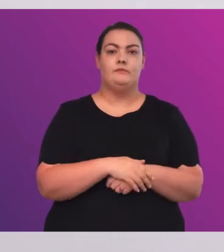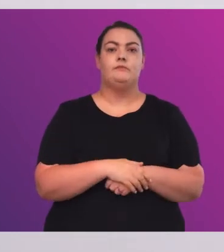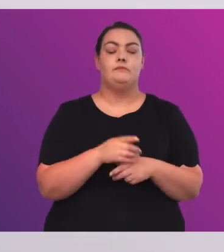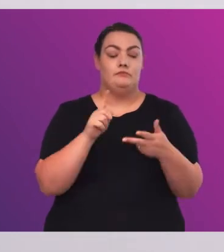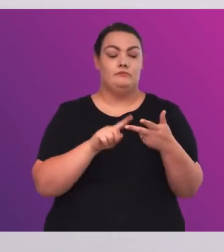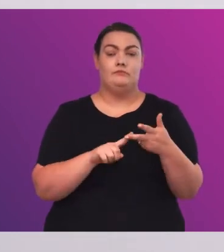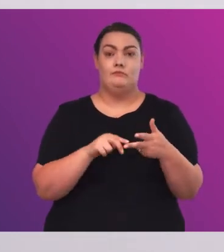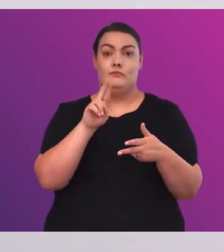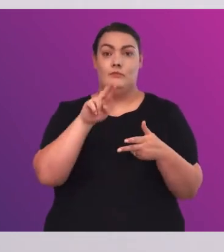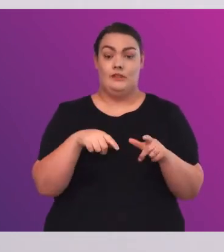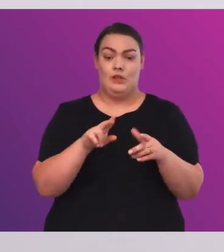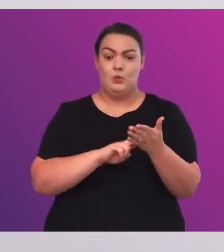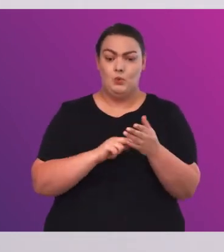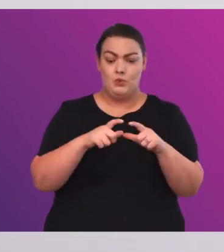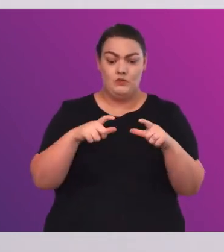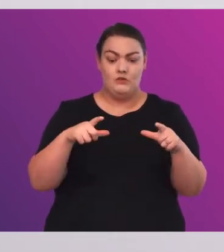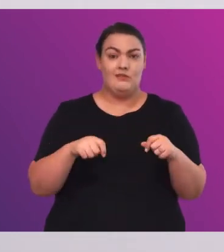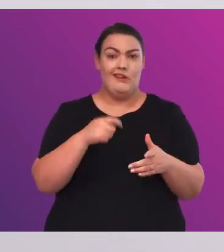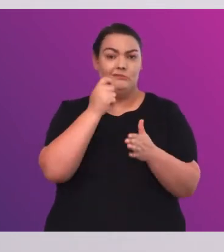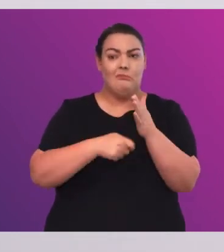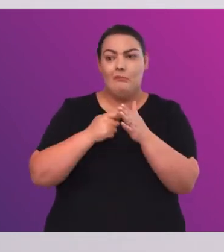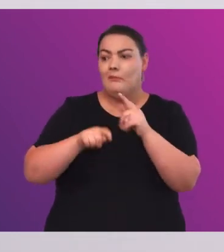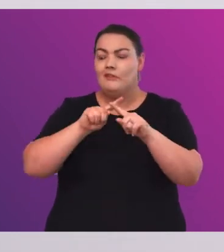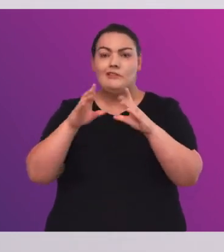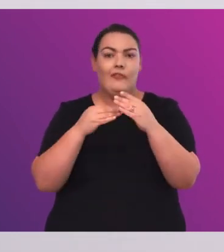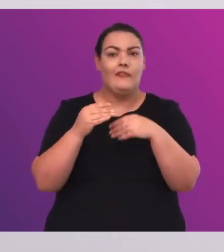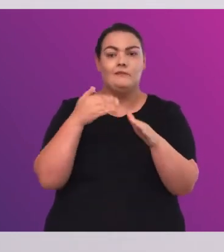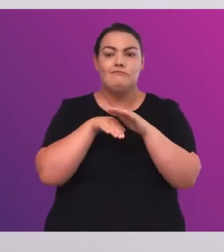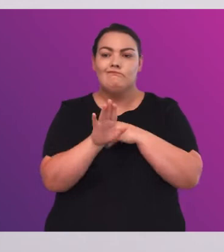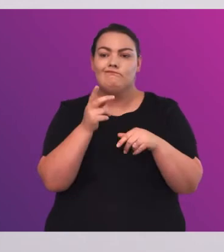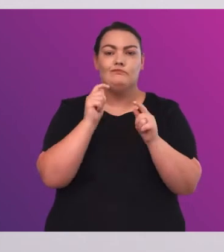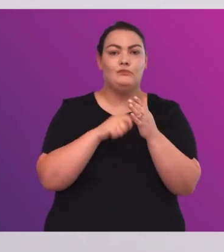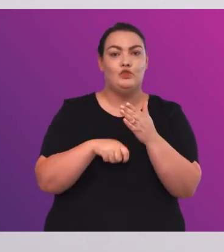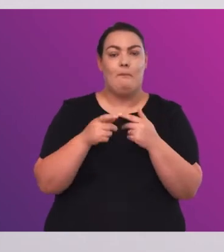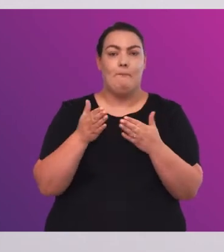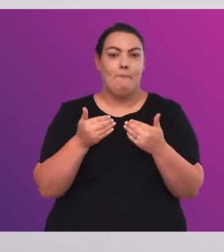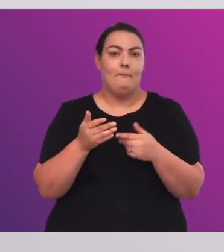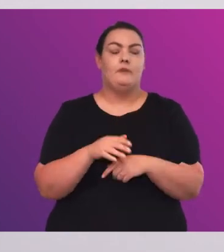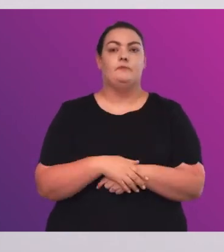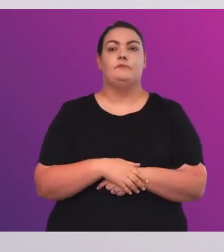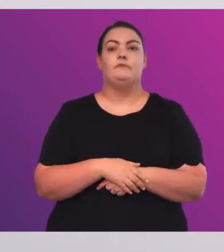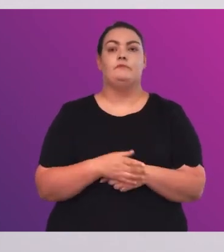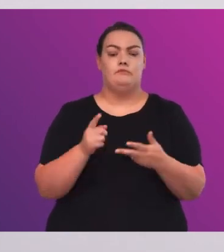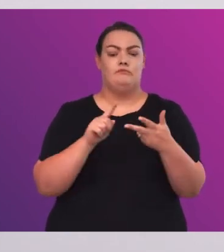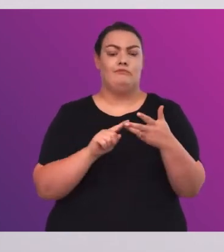bank card to pay for things in shops, or you can use online banking to manage your money.